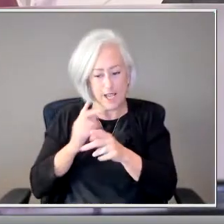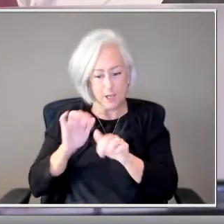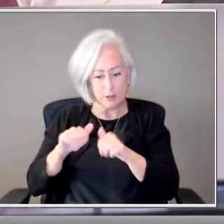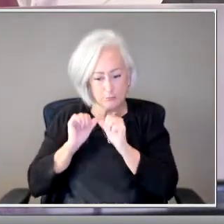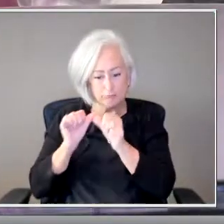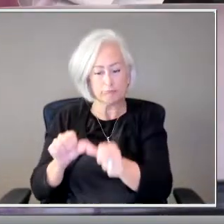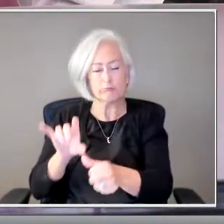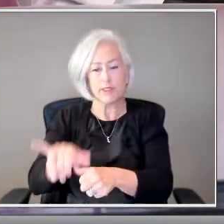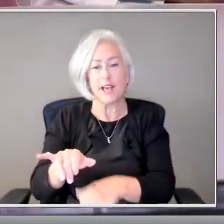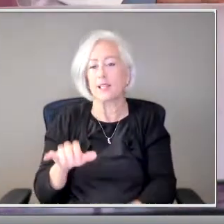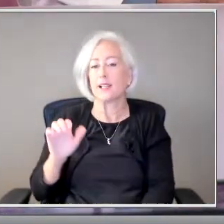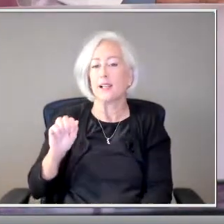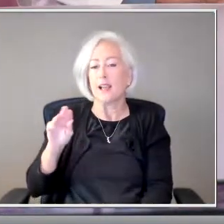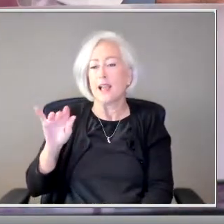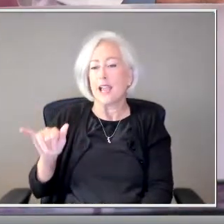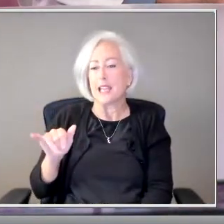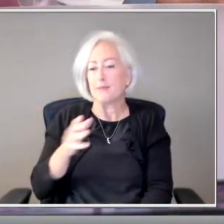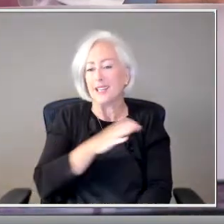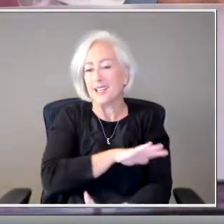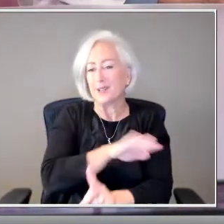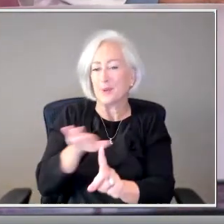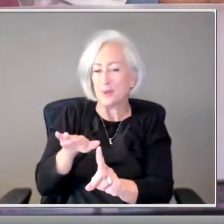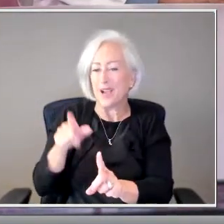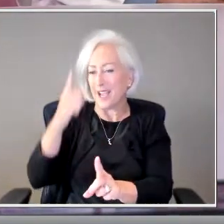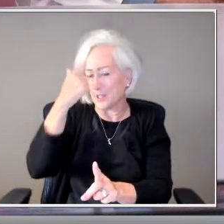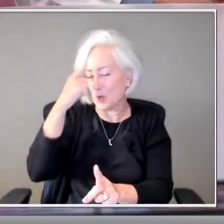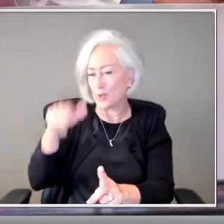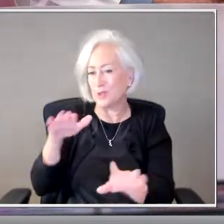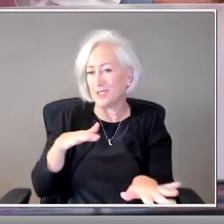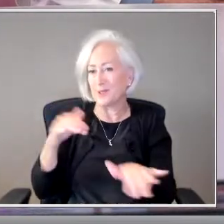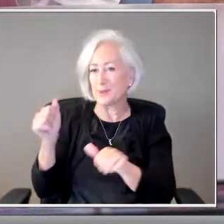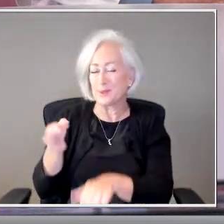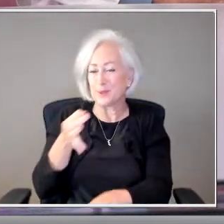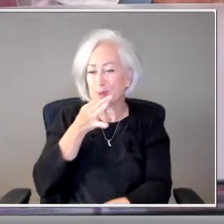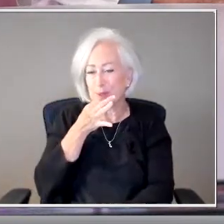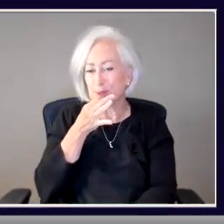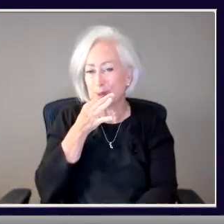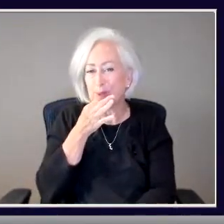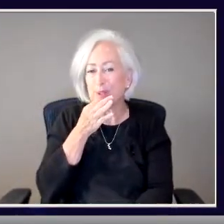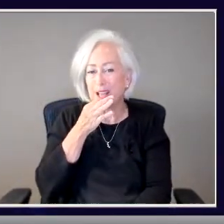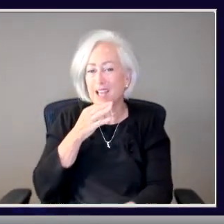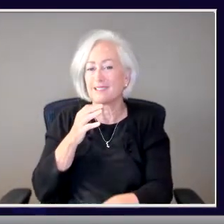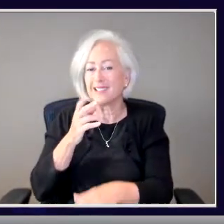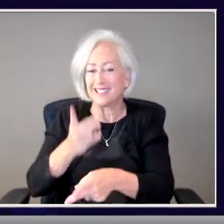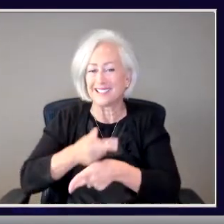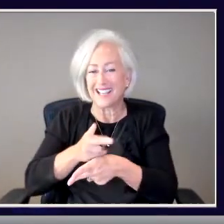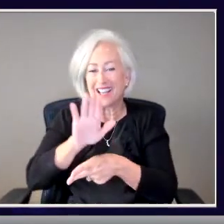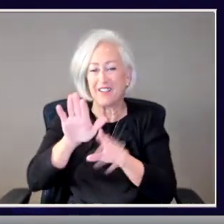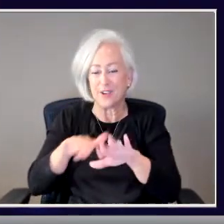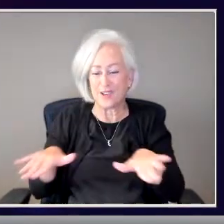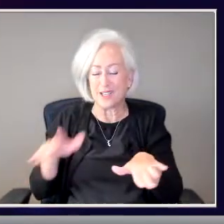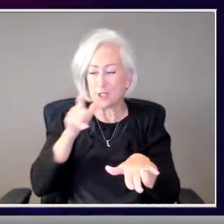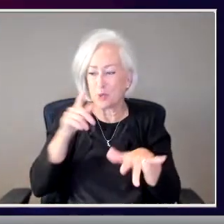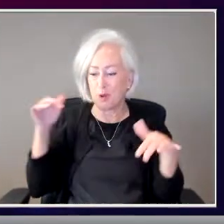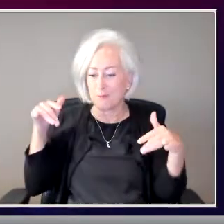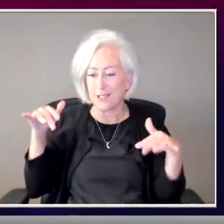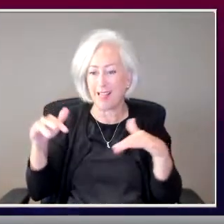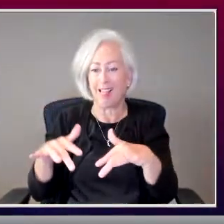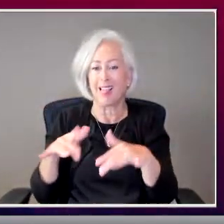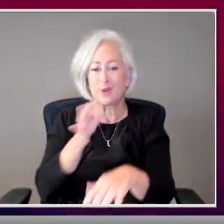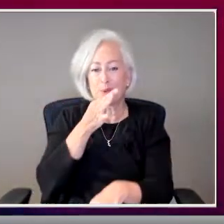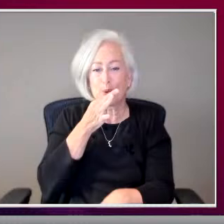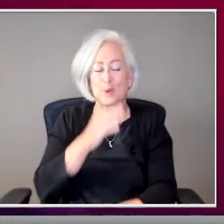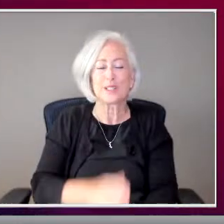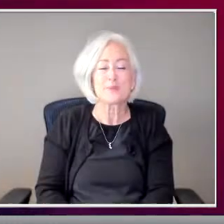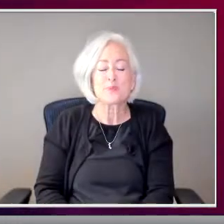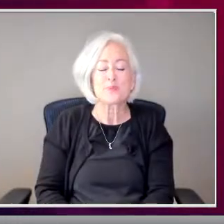I want to get back with you because I know you've got to get going this morning and get to your kids who are going to be flooding through those doors here in just a second. So I just want